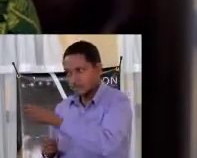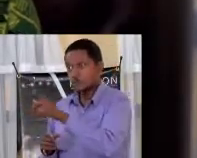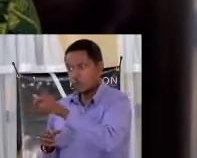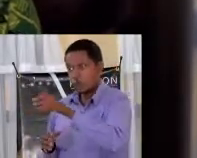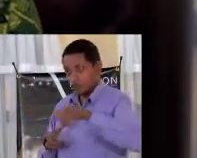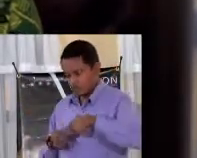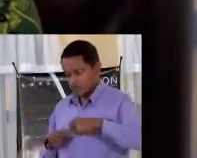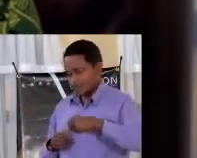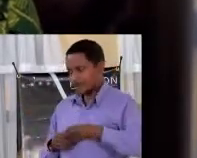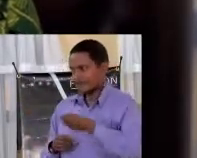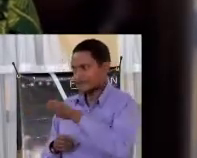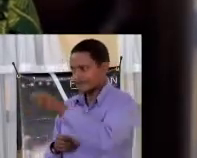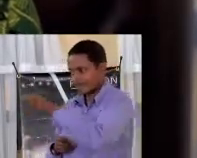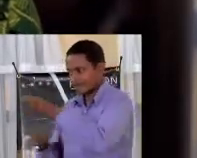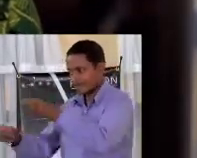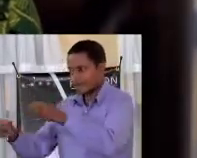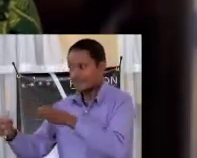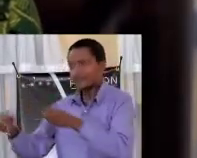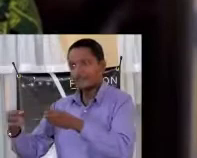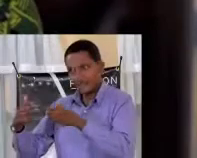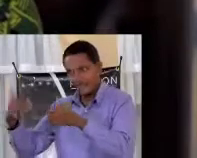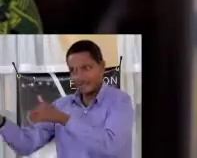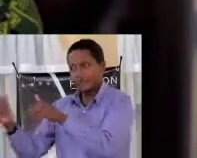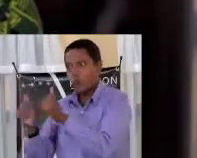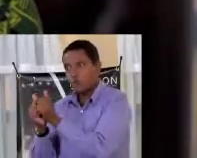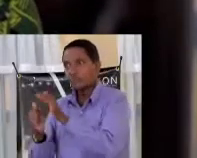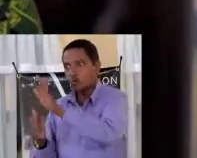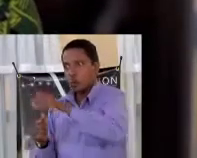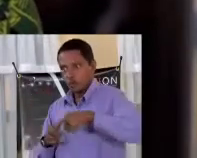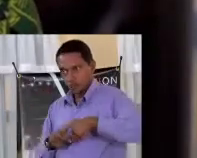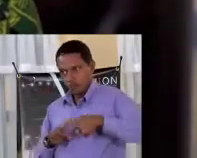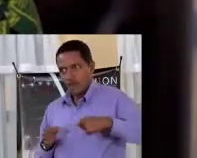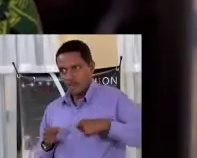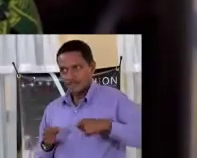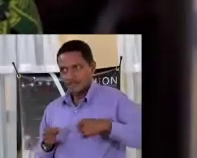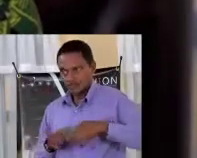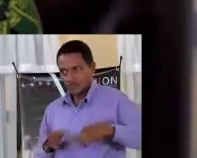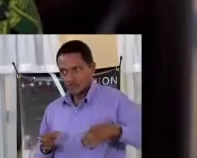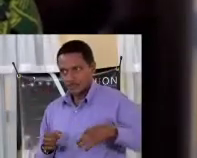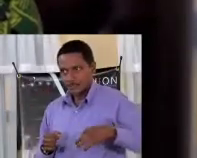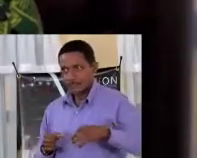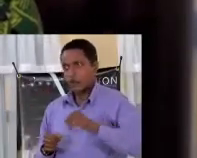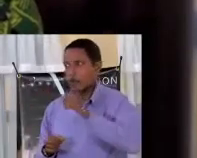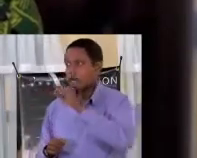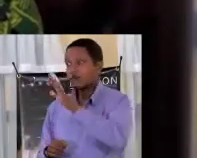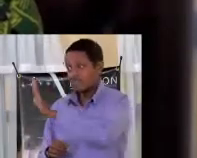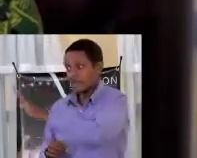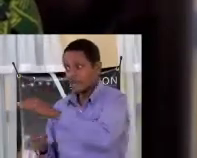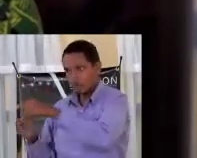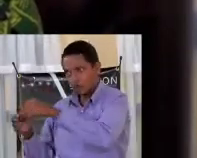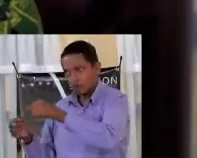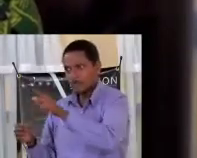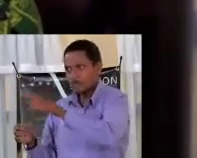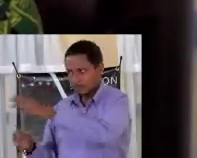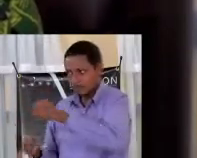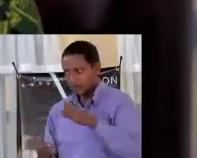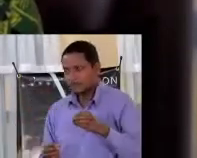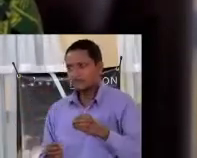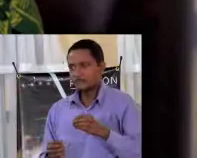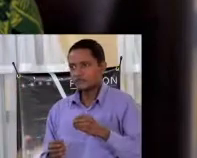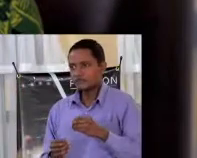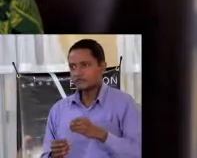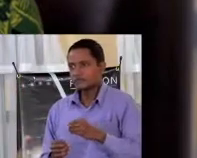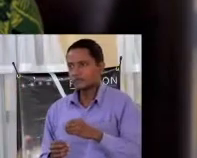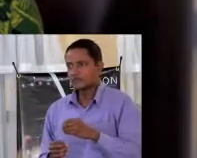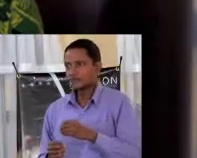your brand, or they leave with your brand or representation of your brand in their hand. If they don't leave a product, of course, the aim is for them to